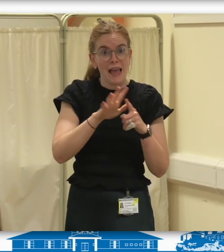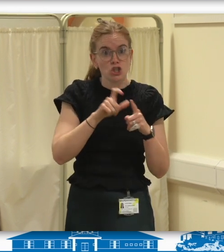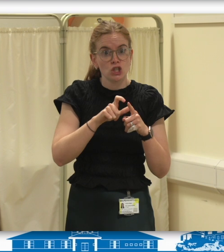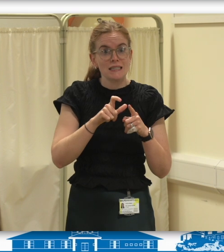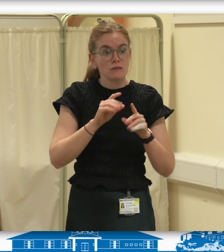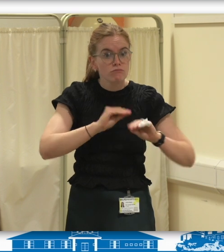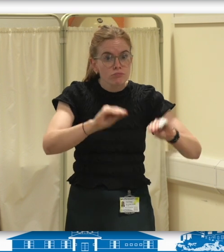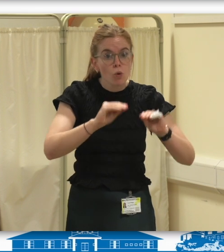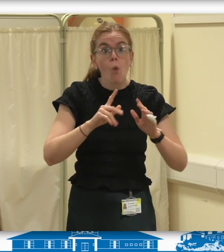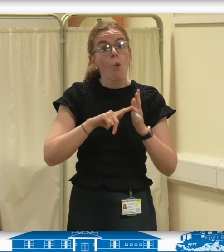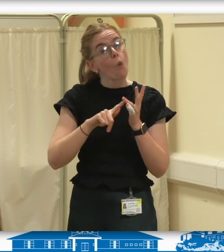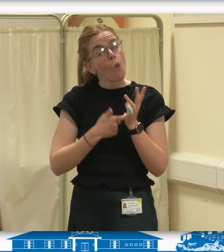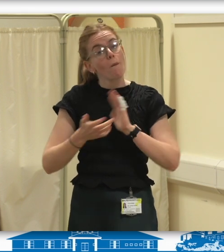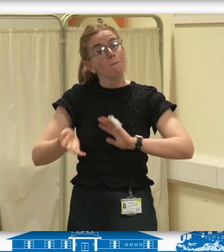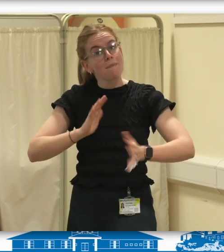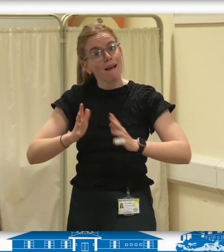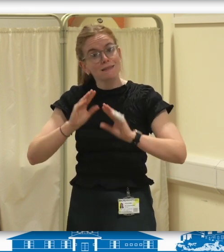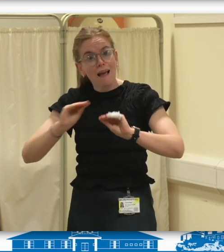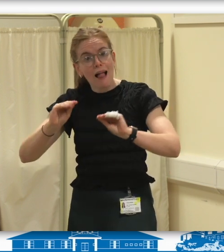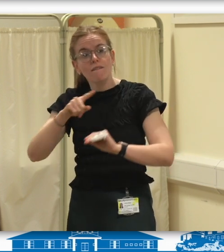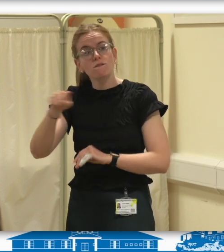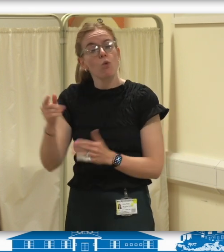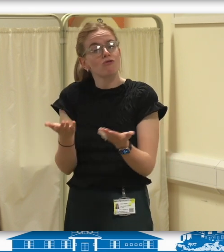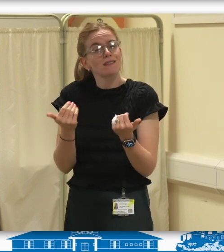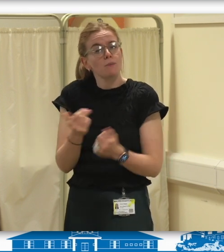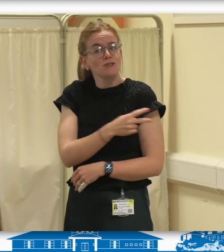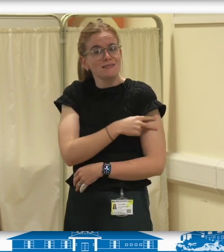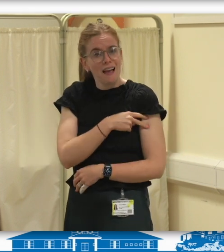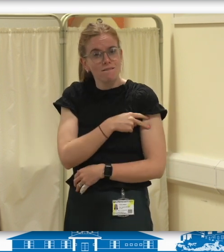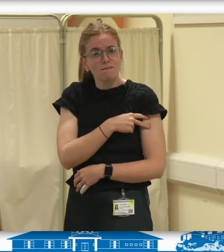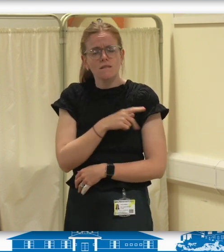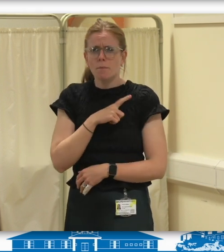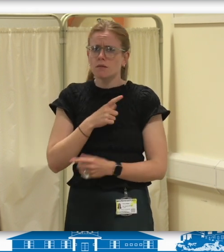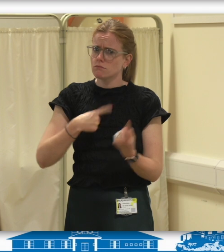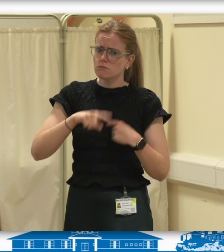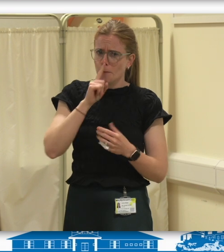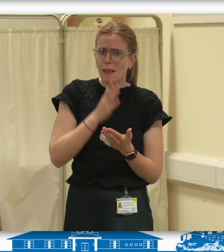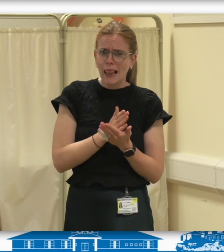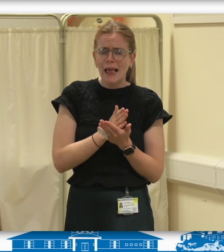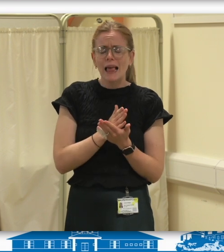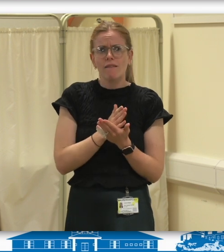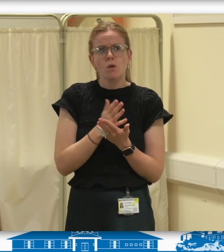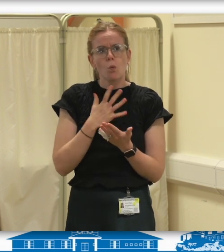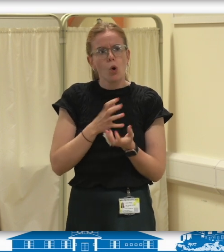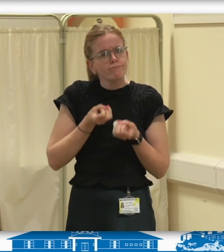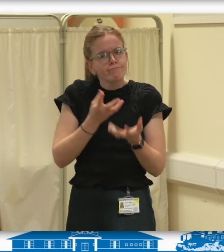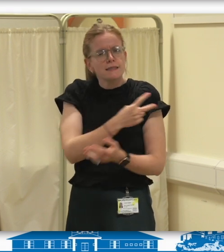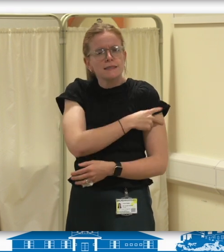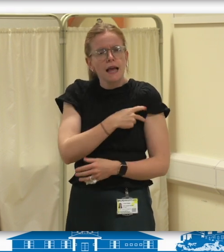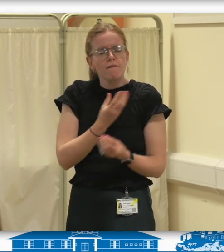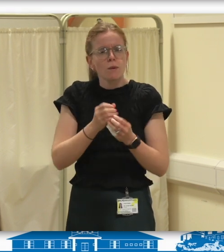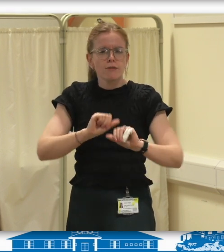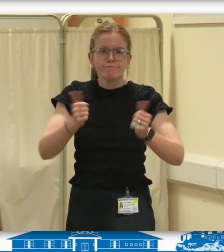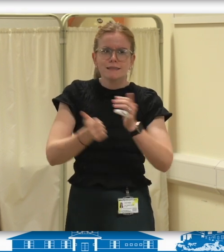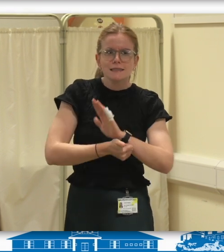British Sign Language training for our reception staff, because we believe we want to equip our staff with the skills